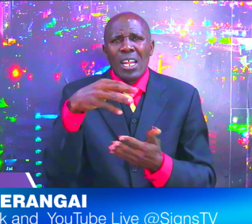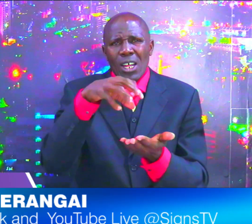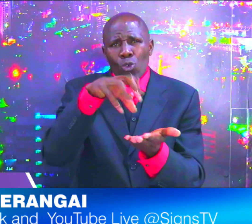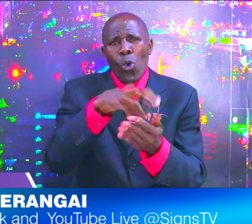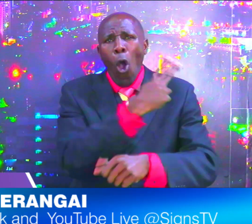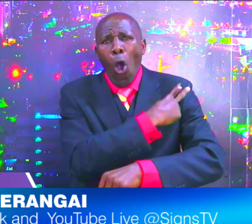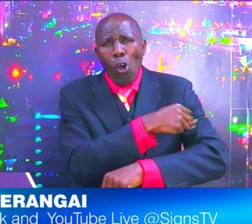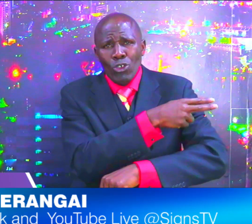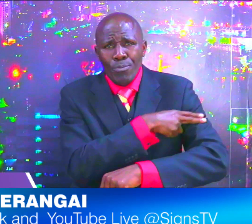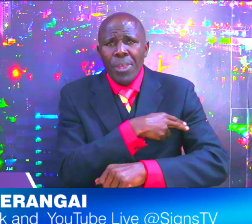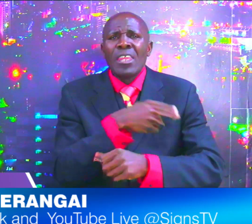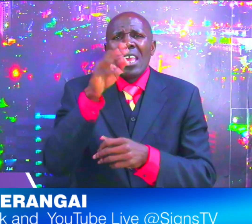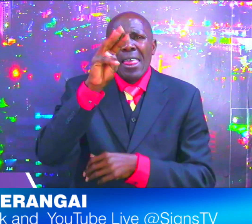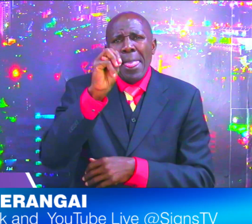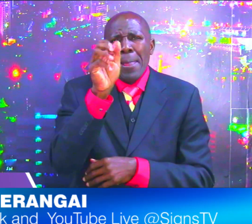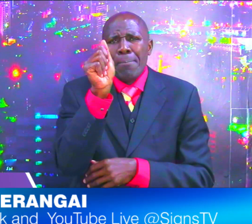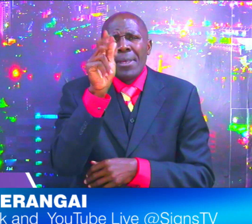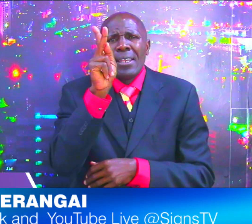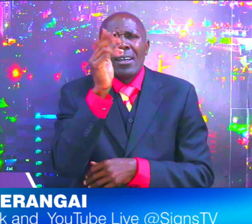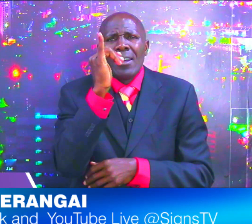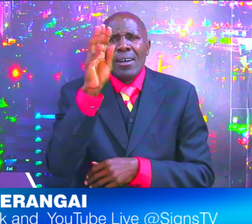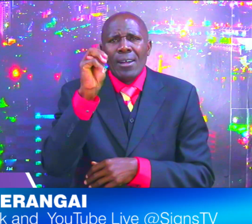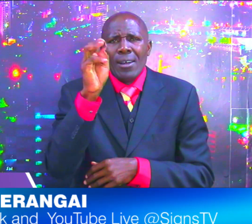30,000 people.